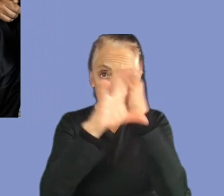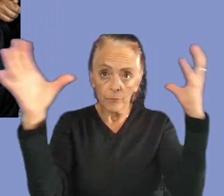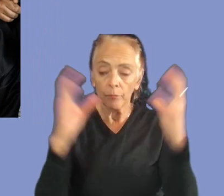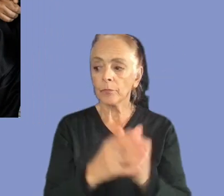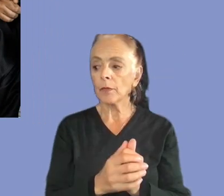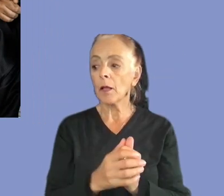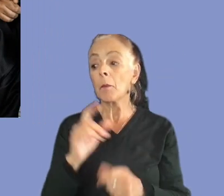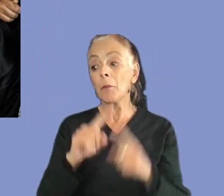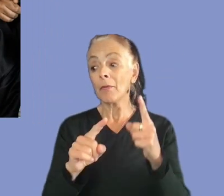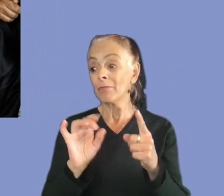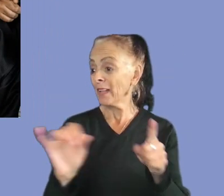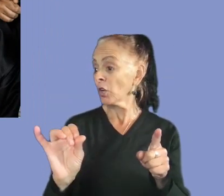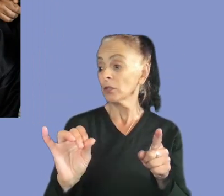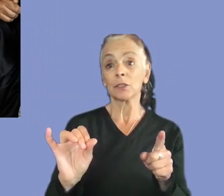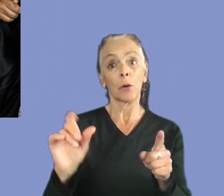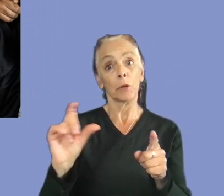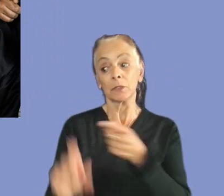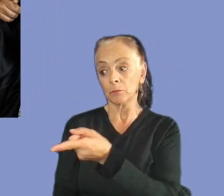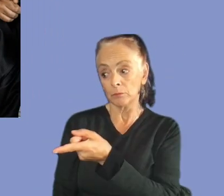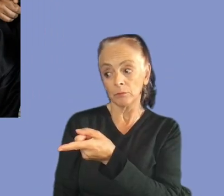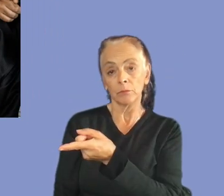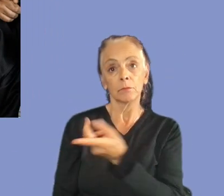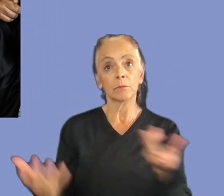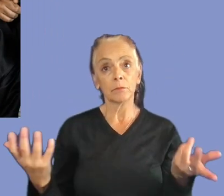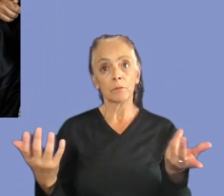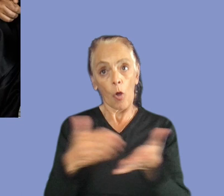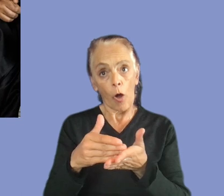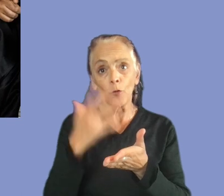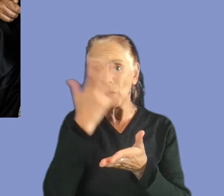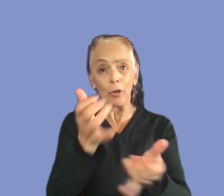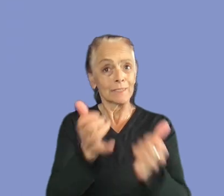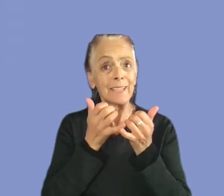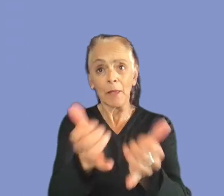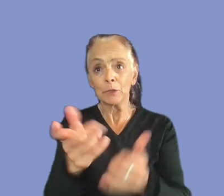Muslims also look like this. We can and we do often look like you.